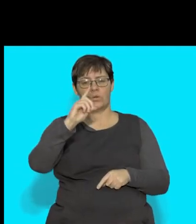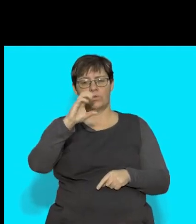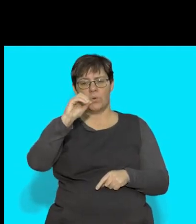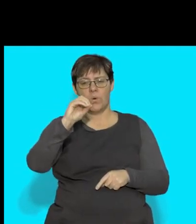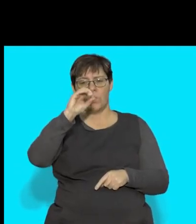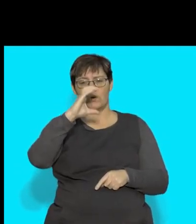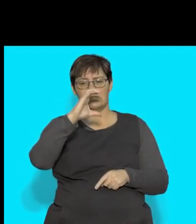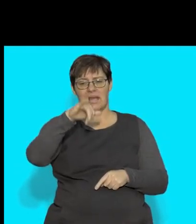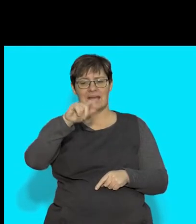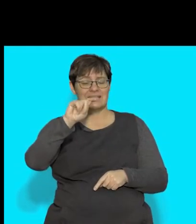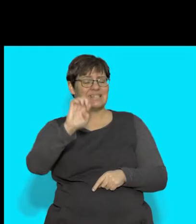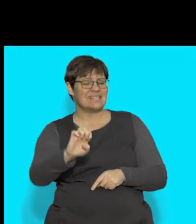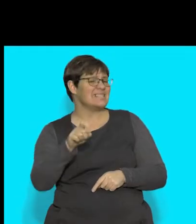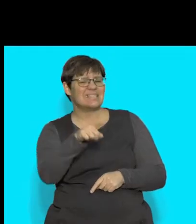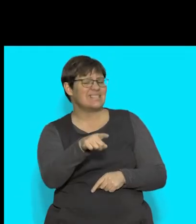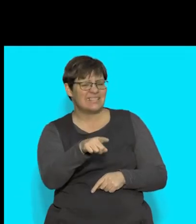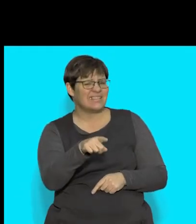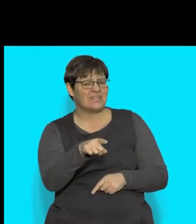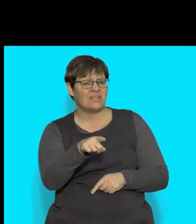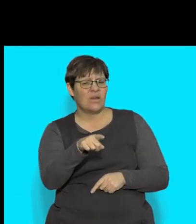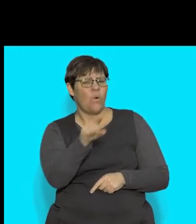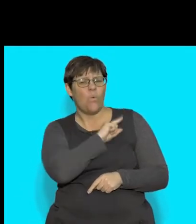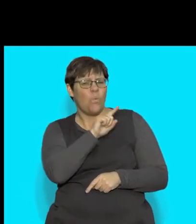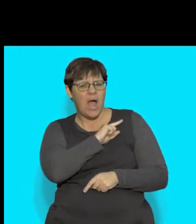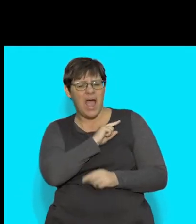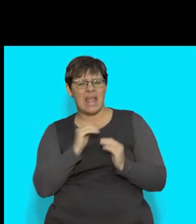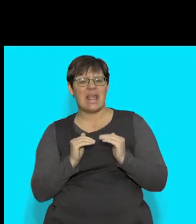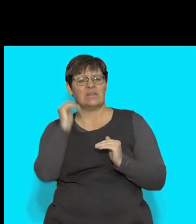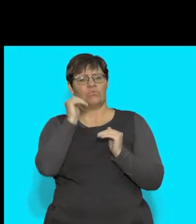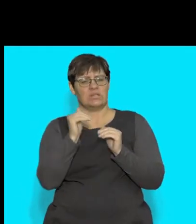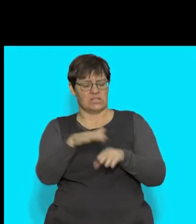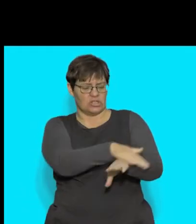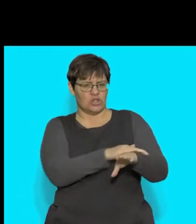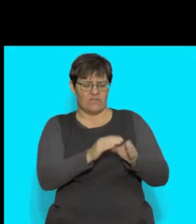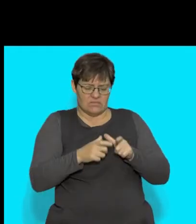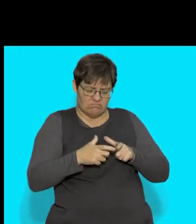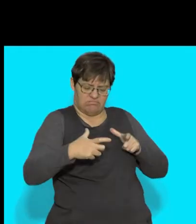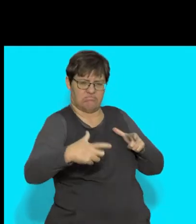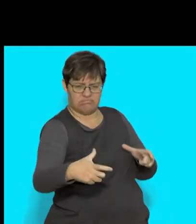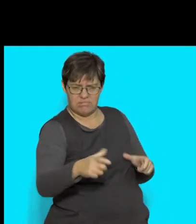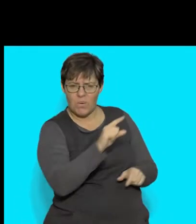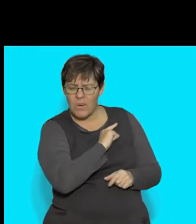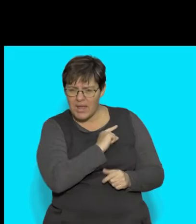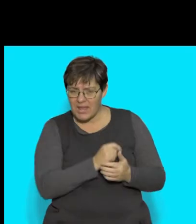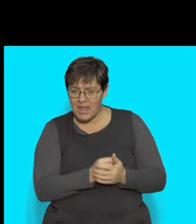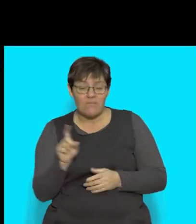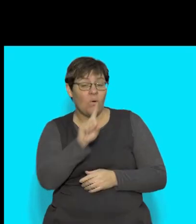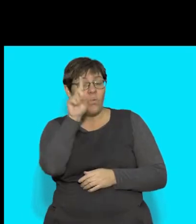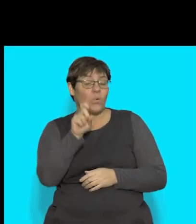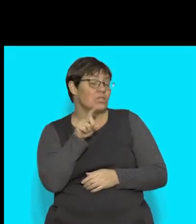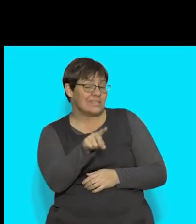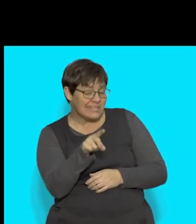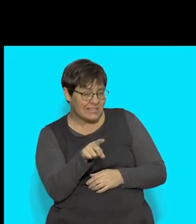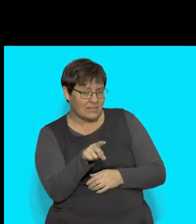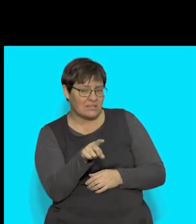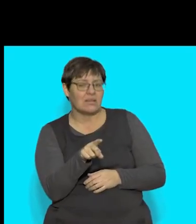the podocytes with their filtration slits increase the surface area? So when it comes to this question, as I said,